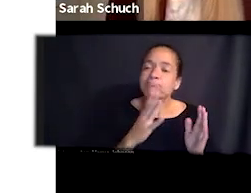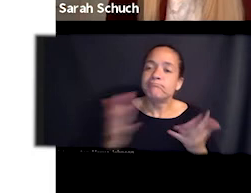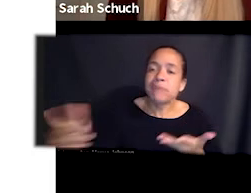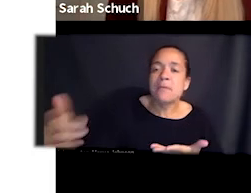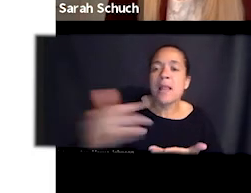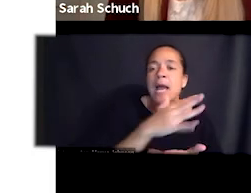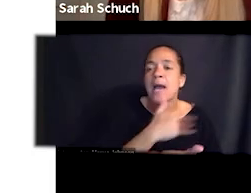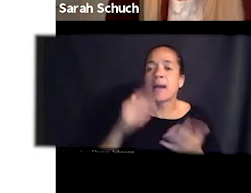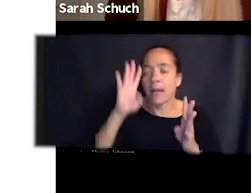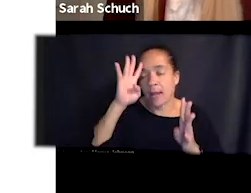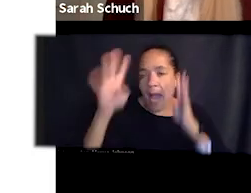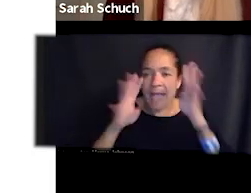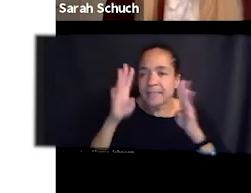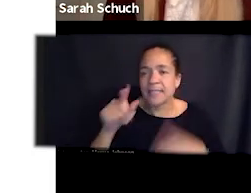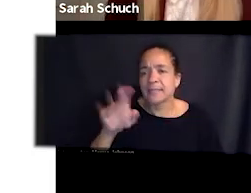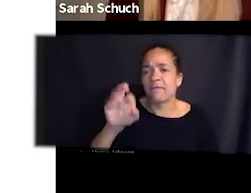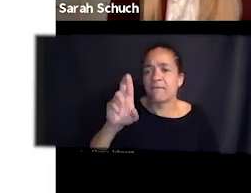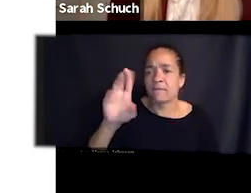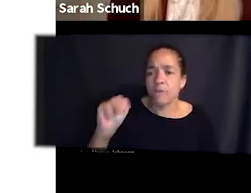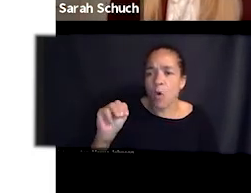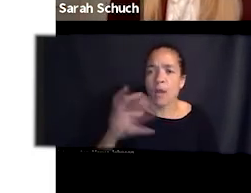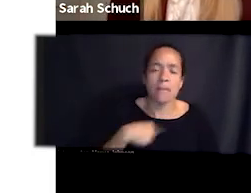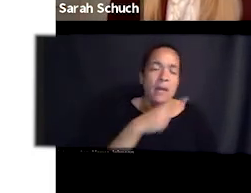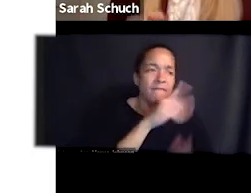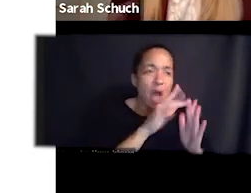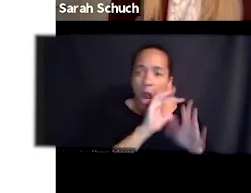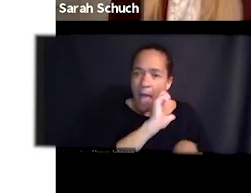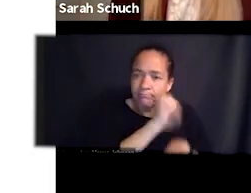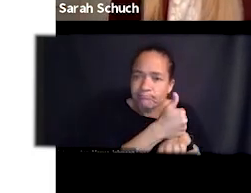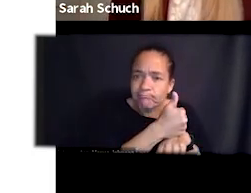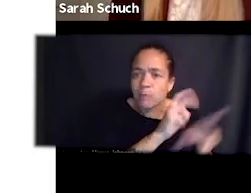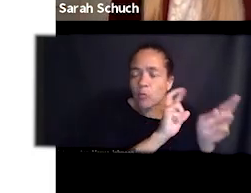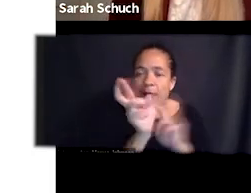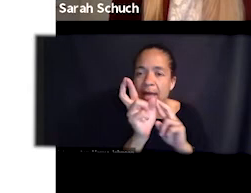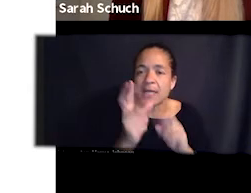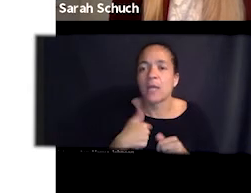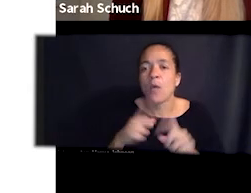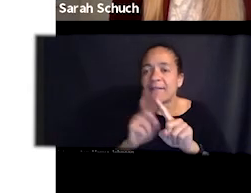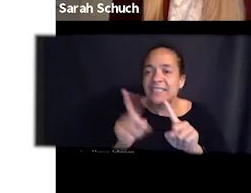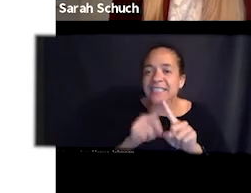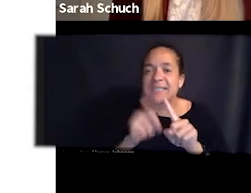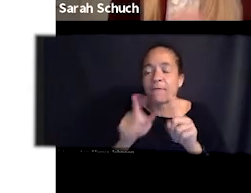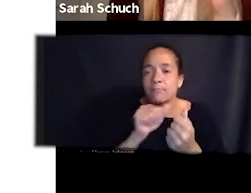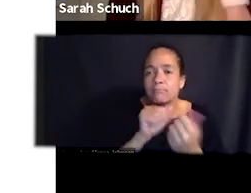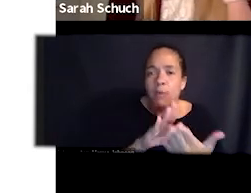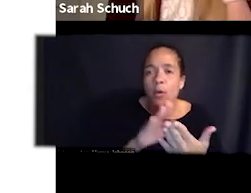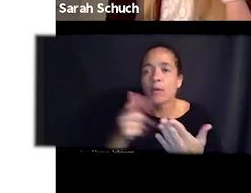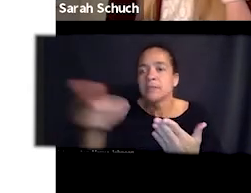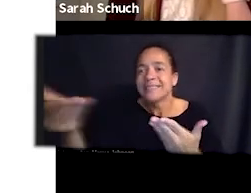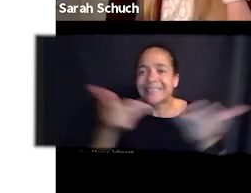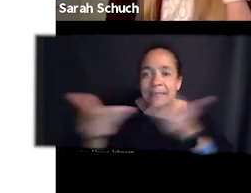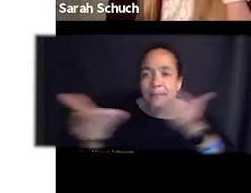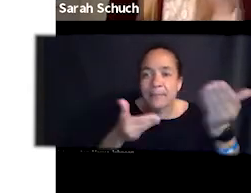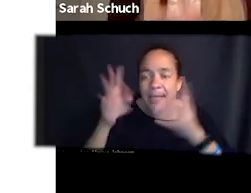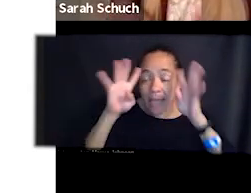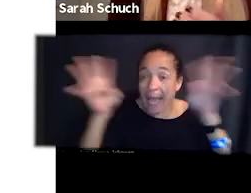had it set up online. We had different options around the city for people to submit those ideas. Obviously, this